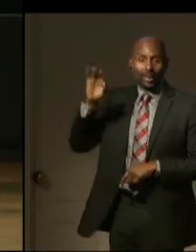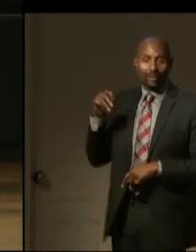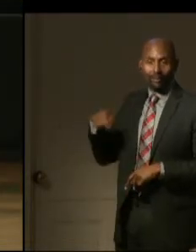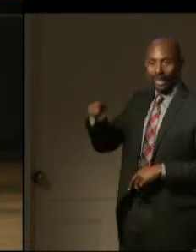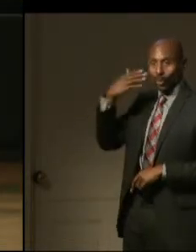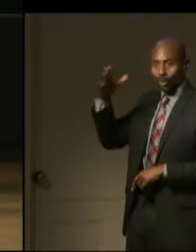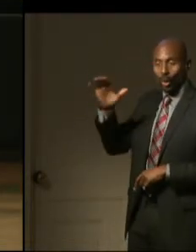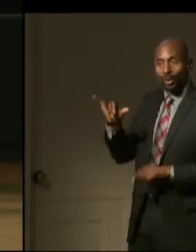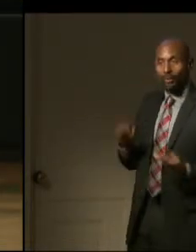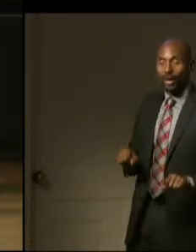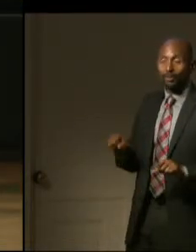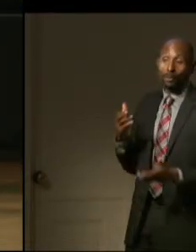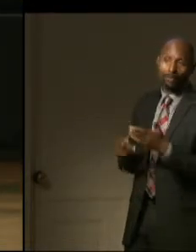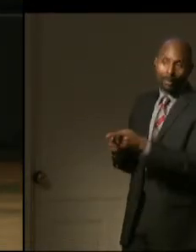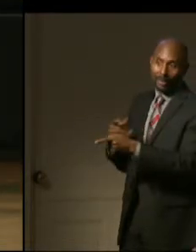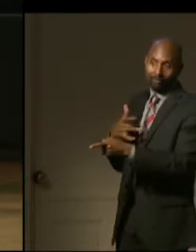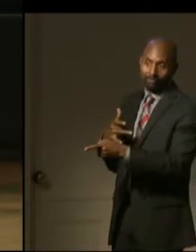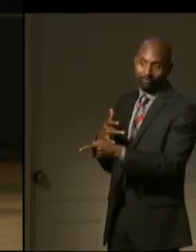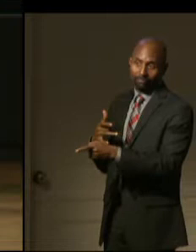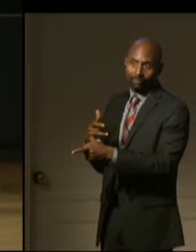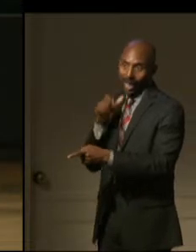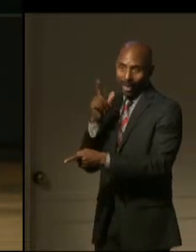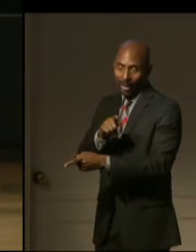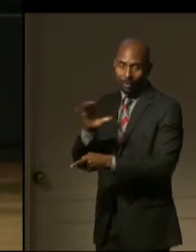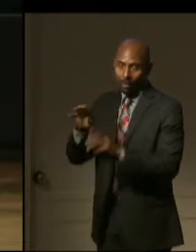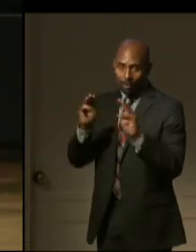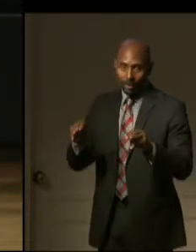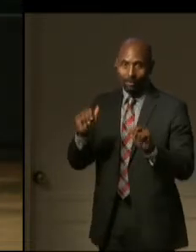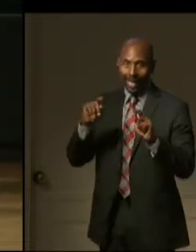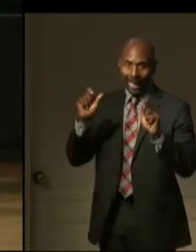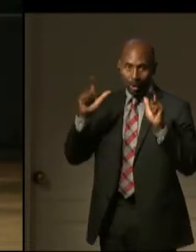museum at all. It also can help you out, I think,